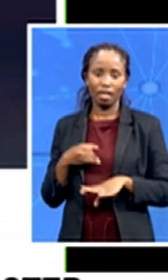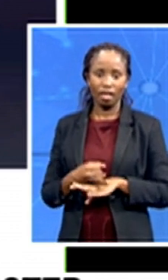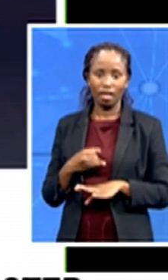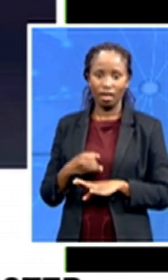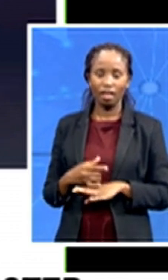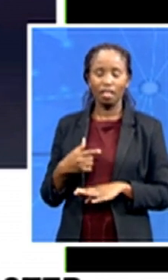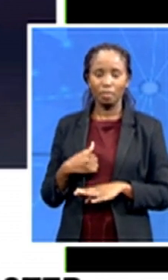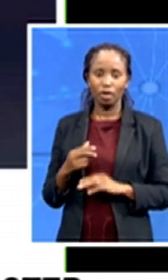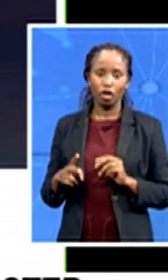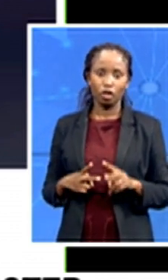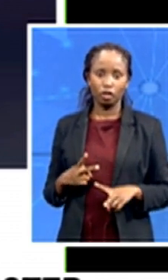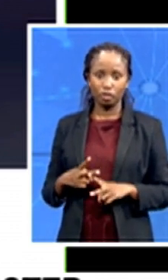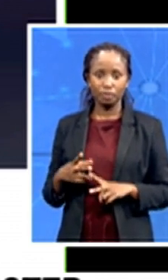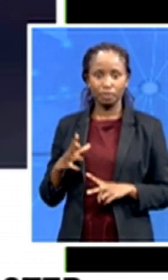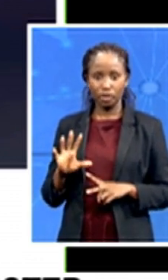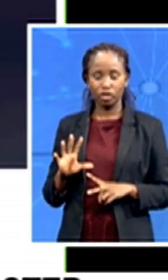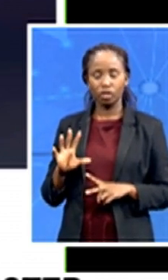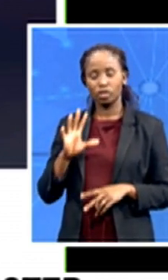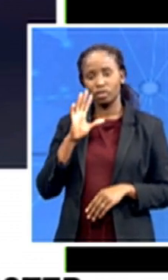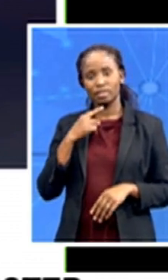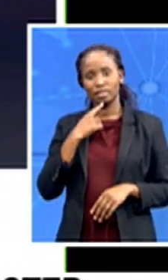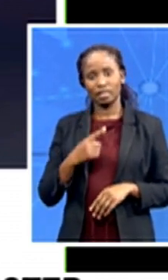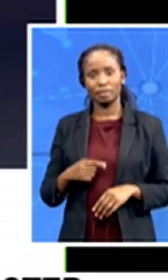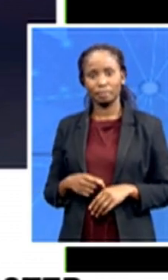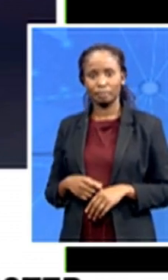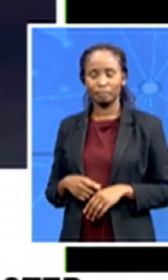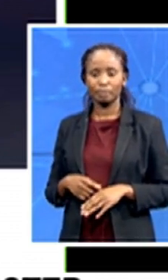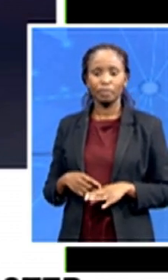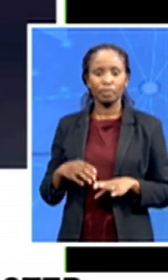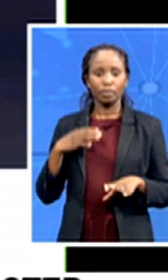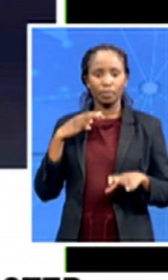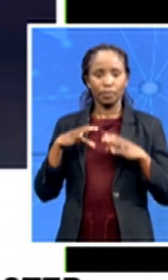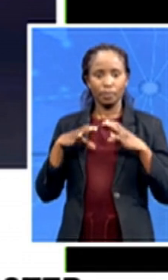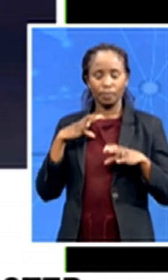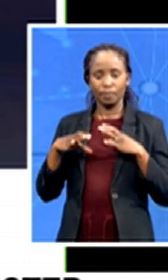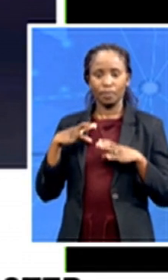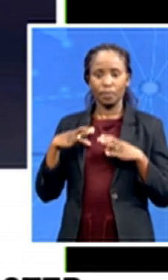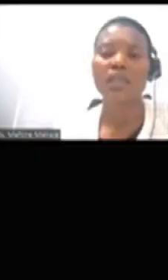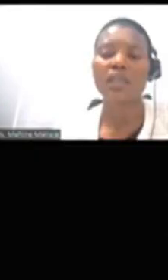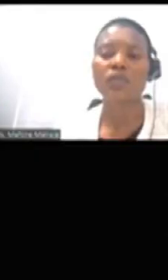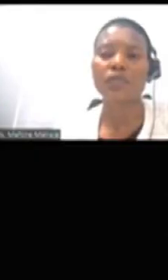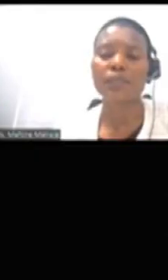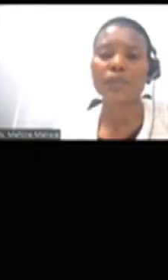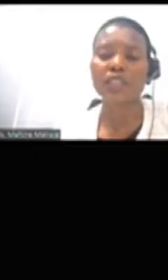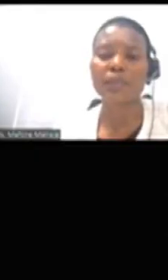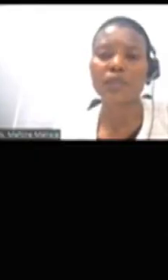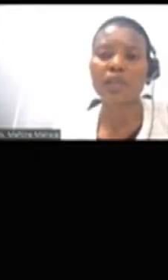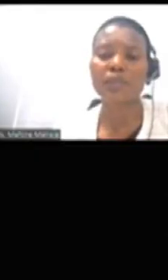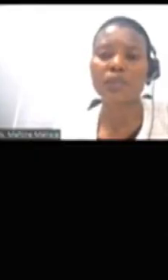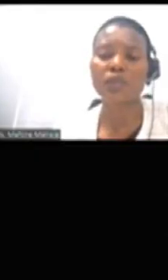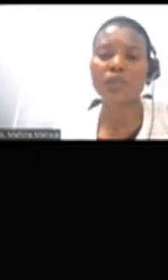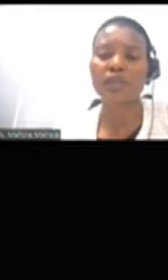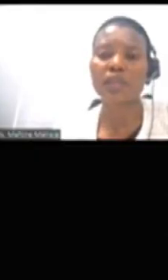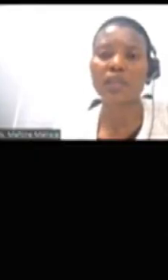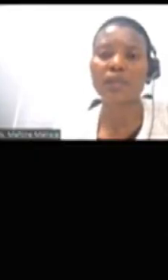that communicating the information that we receive with regards to the adverse events following immunization, it's of importance,